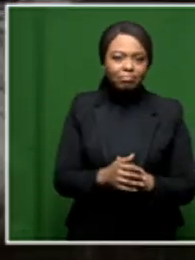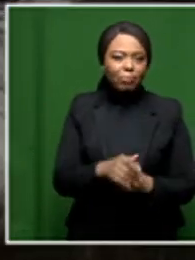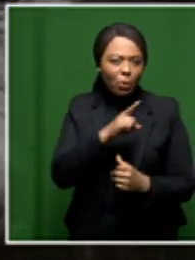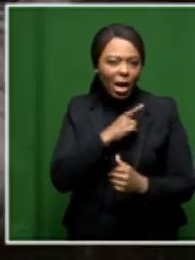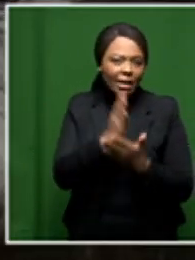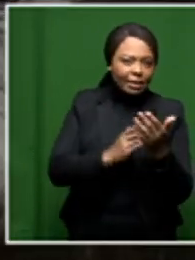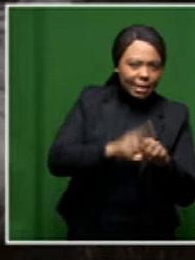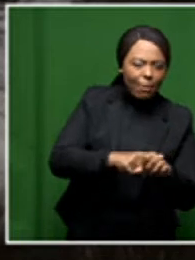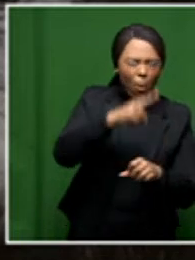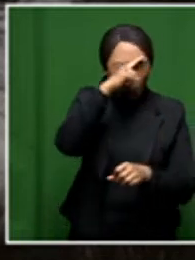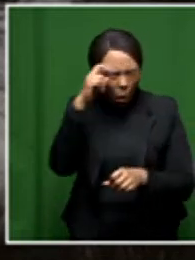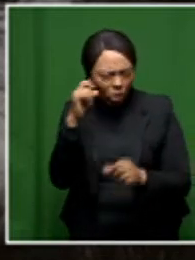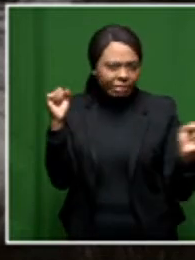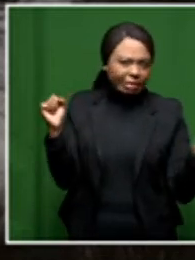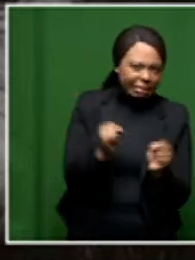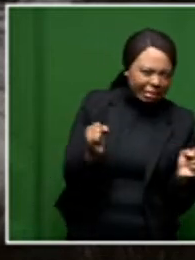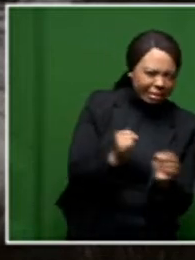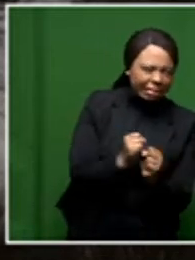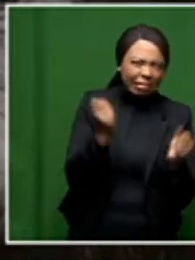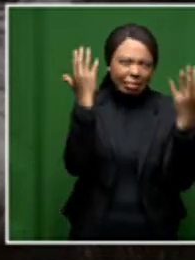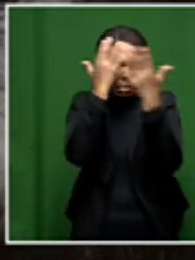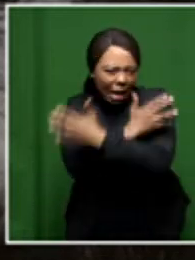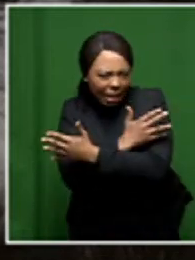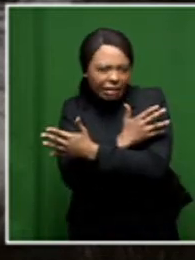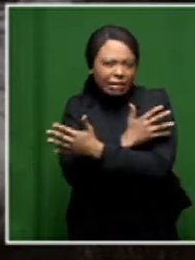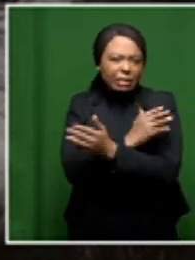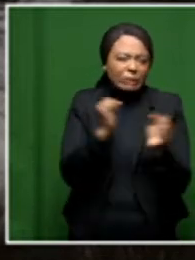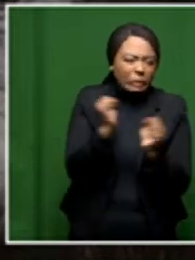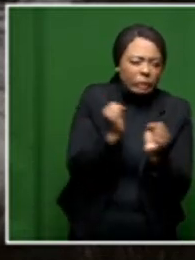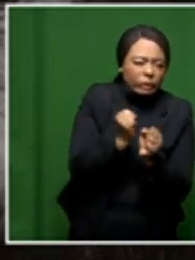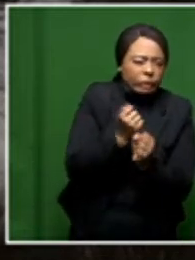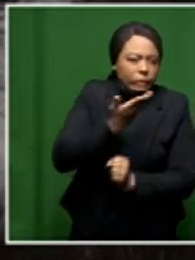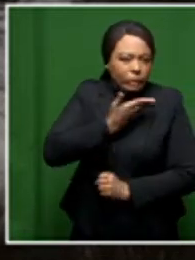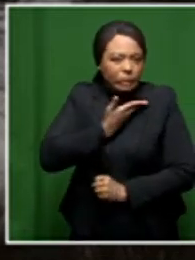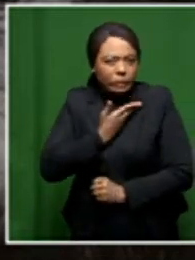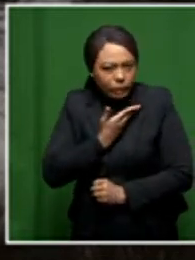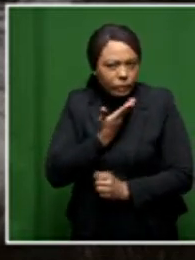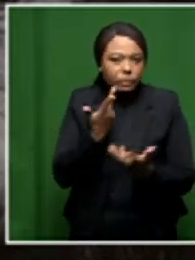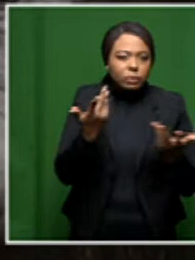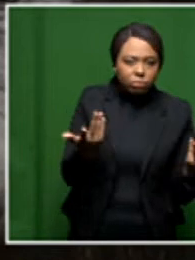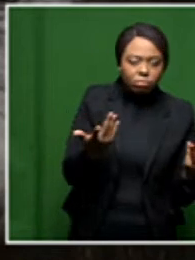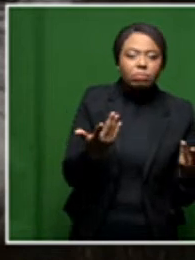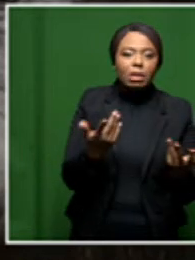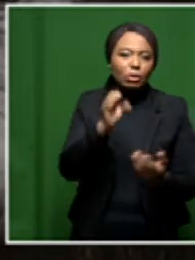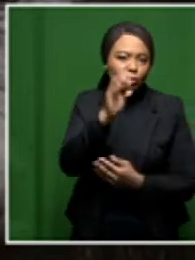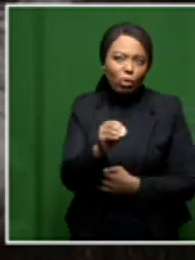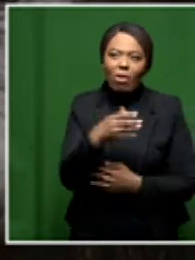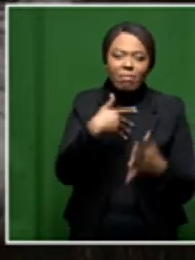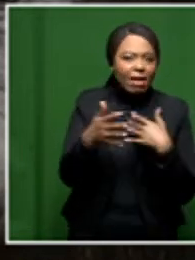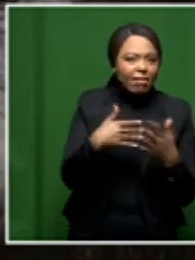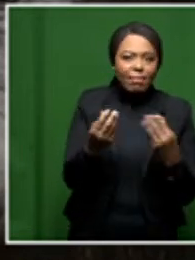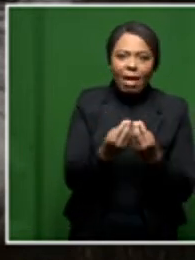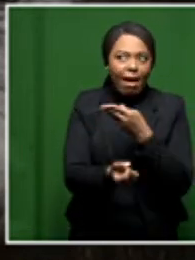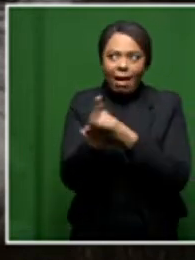hot days and the freezing cold nights, living most of the time, outdoors. So you're open to the elements. When it's pouring